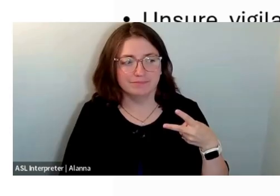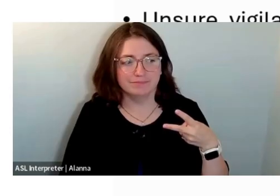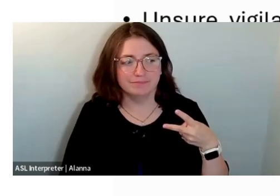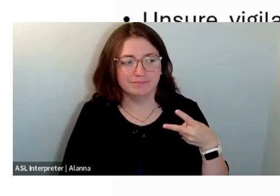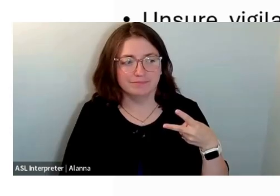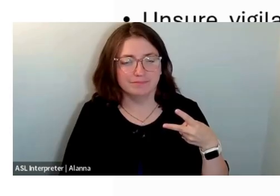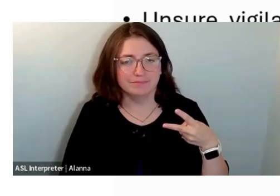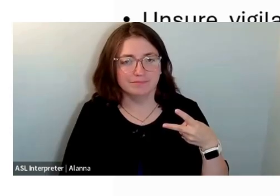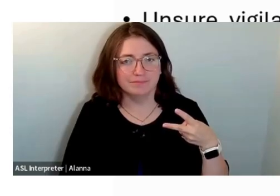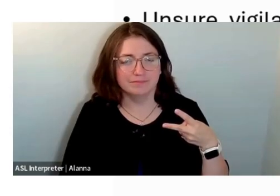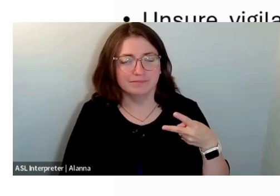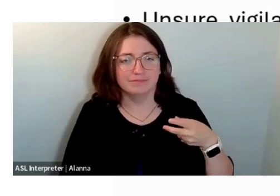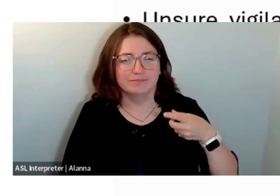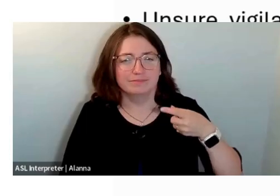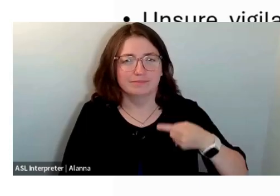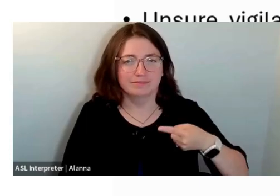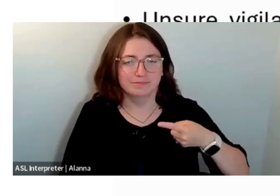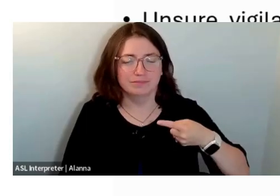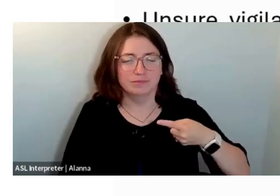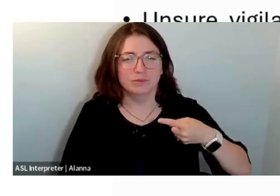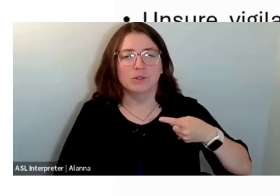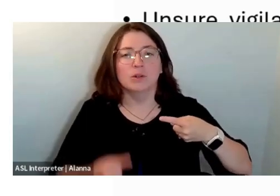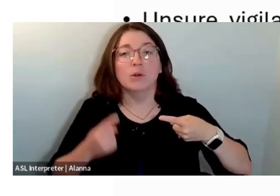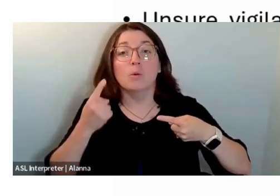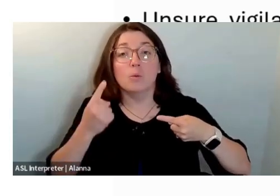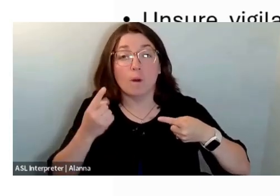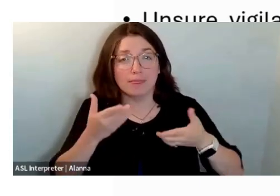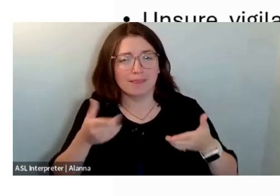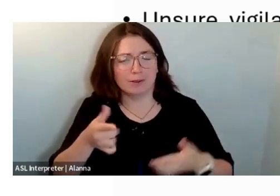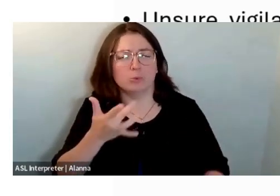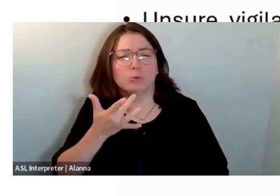And then 1 thing that you taste.